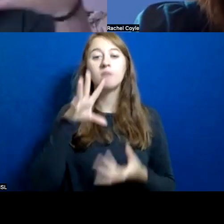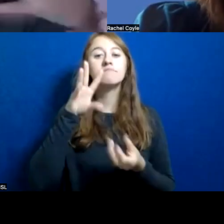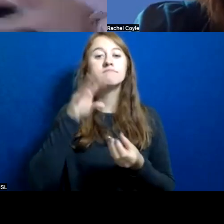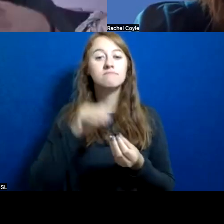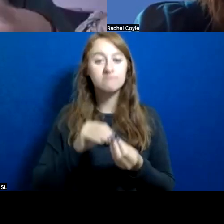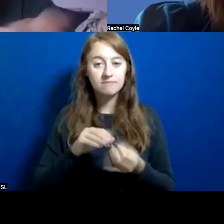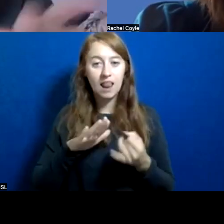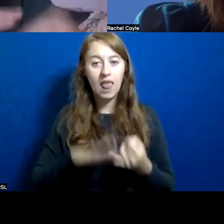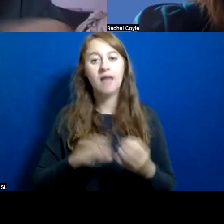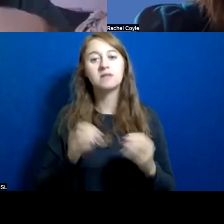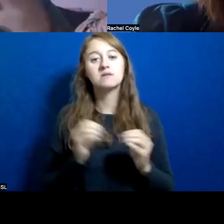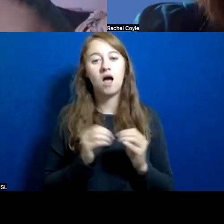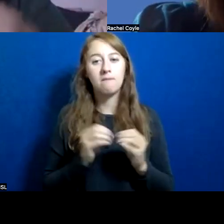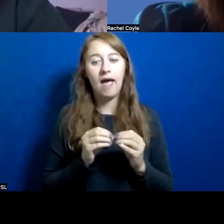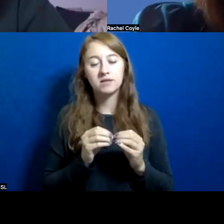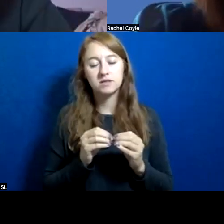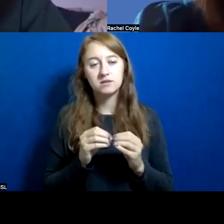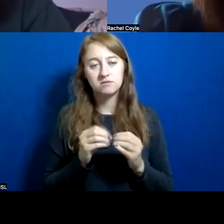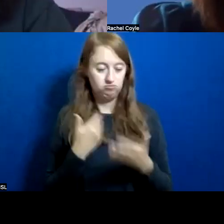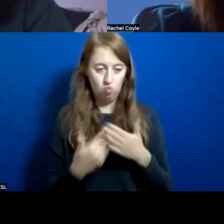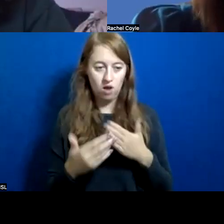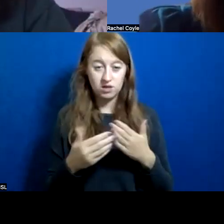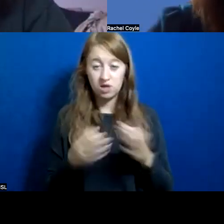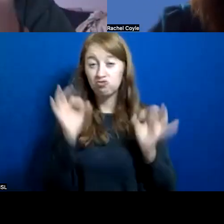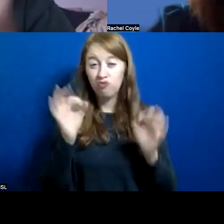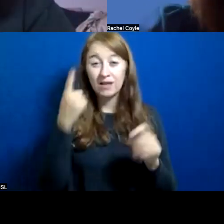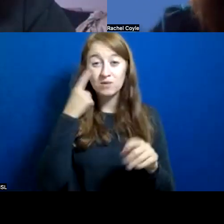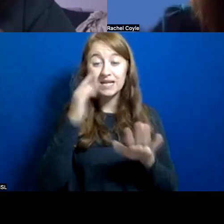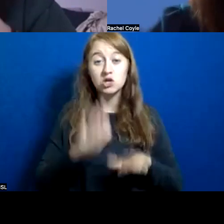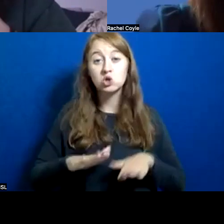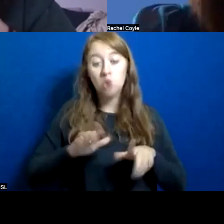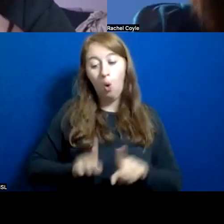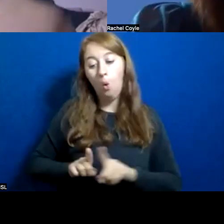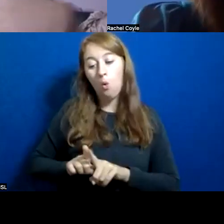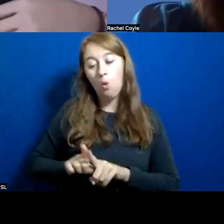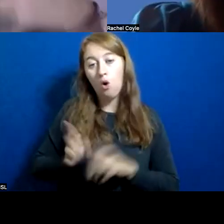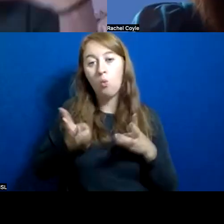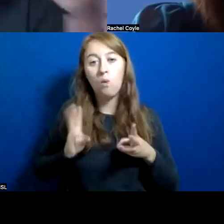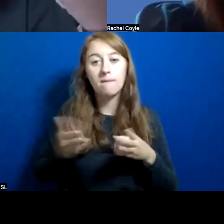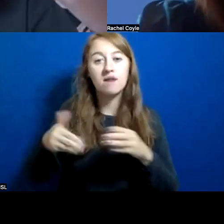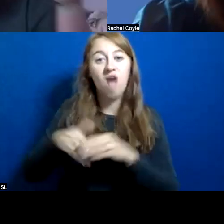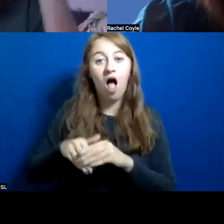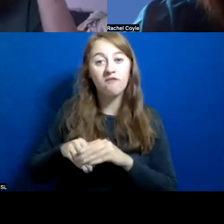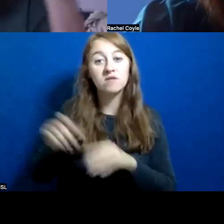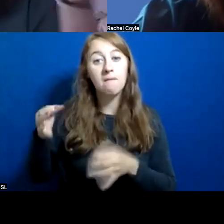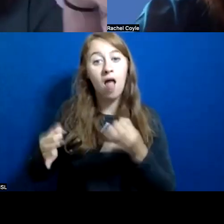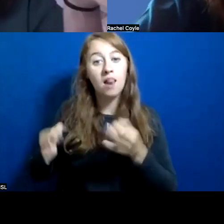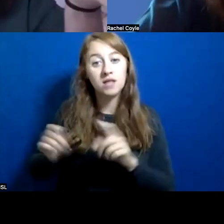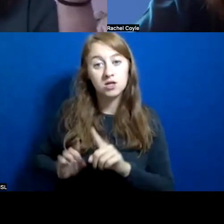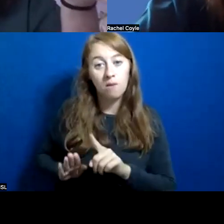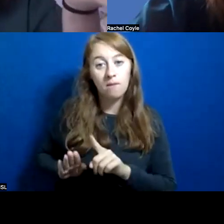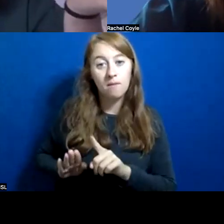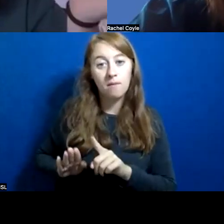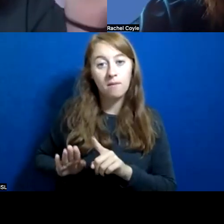like, it's great that we've seen this like slow, steady increase in women in politics, but it's not fast enough. We need something that's going to really boost the numbers, and that is